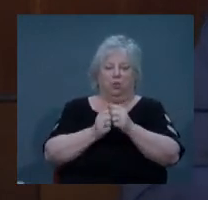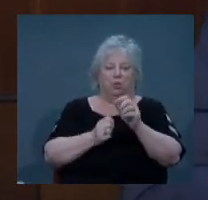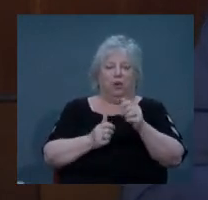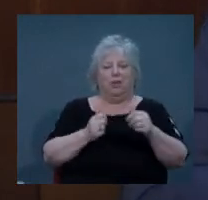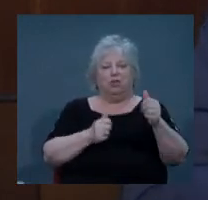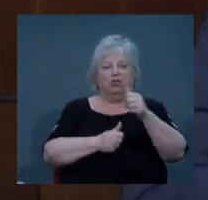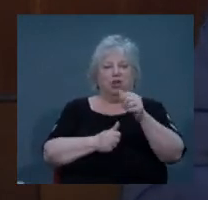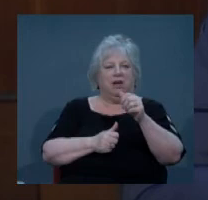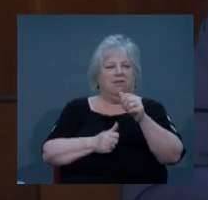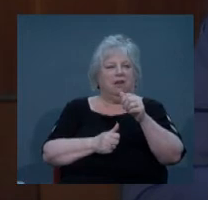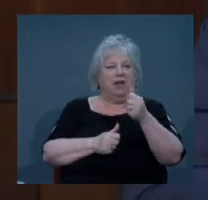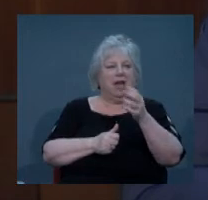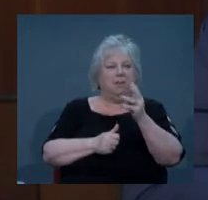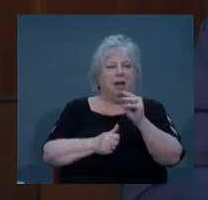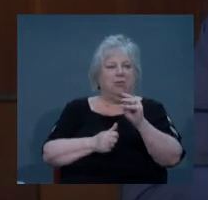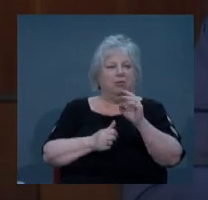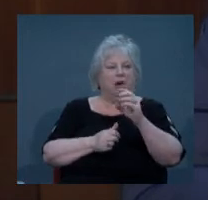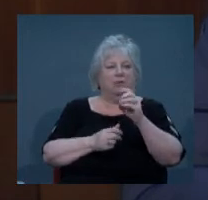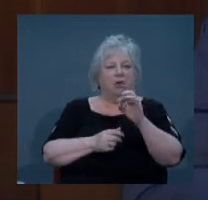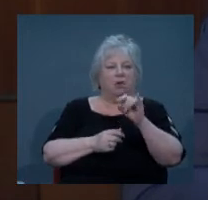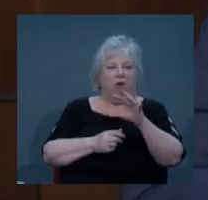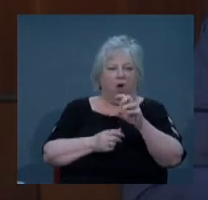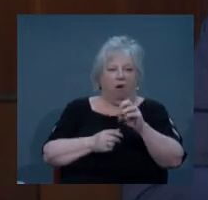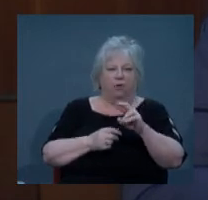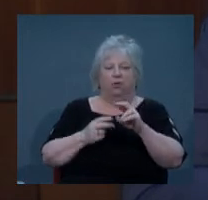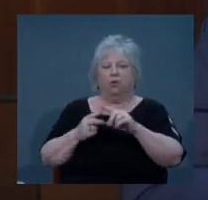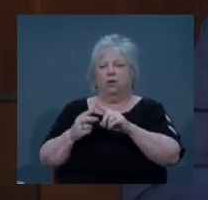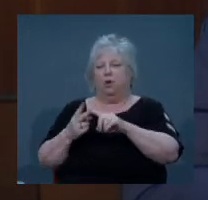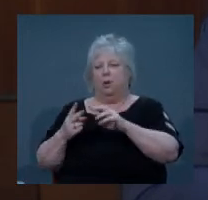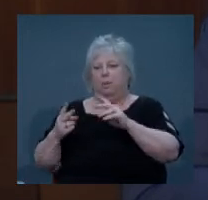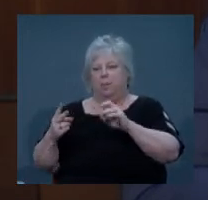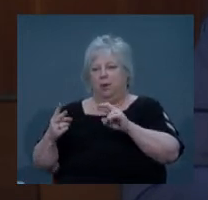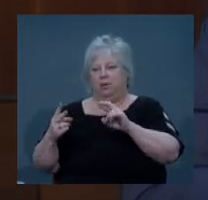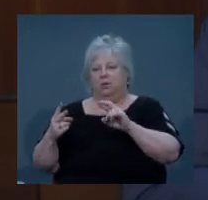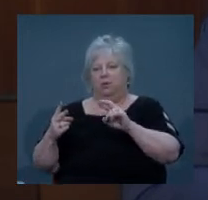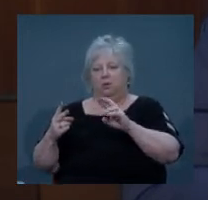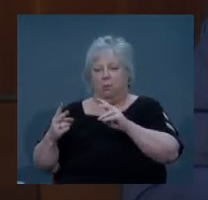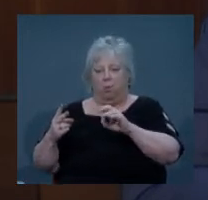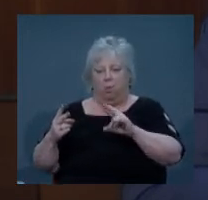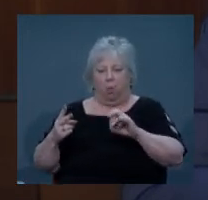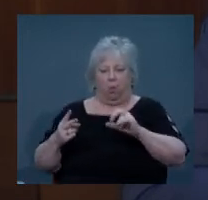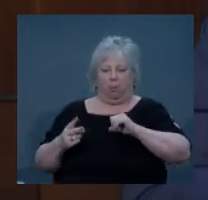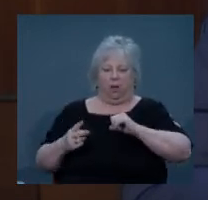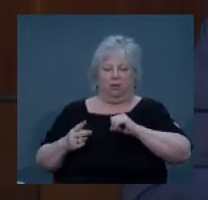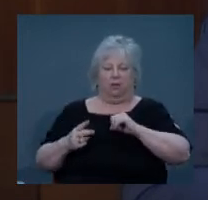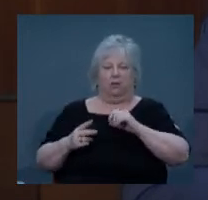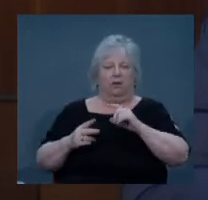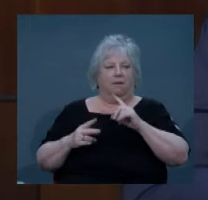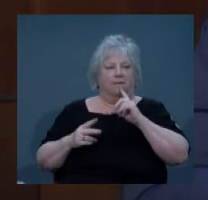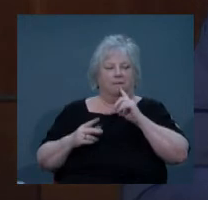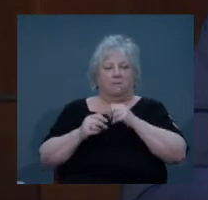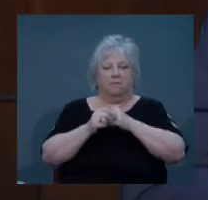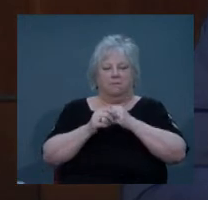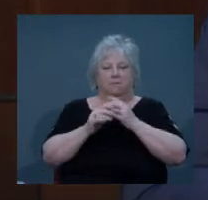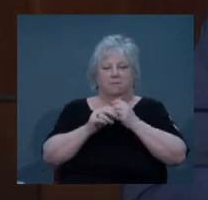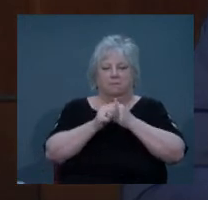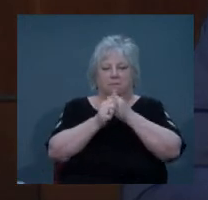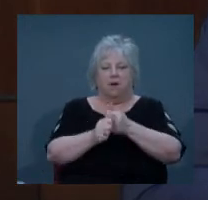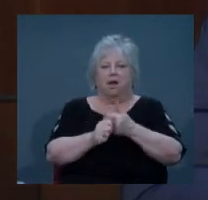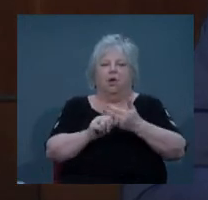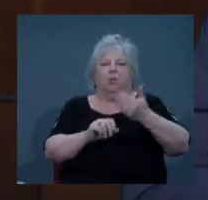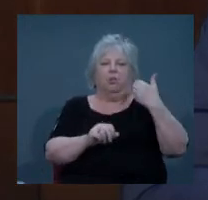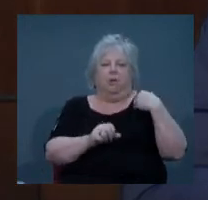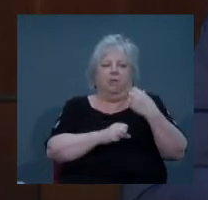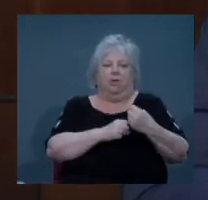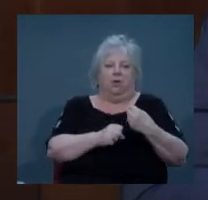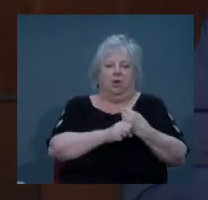Administrative Officer, Mr. Moore, and myself align not only with previous years,